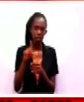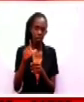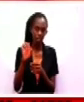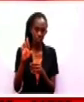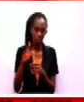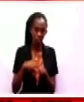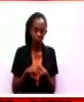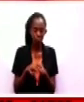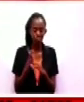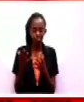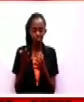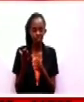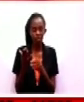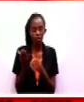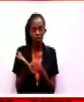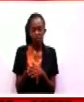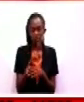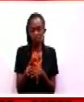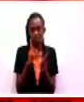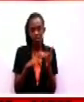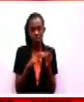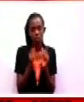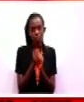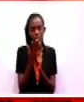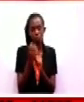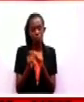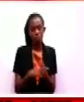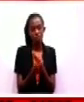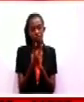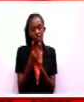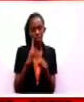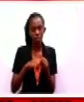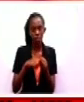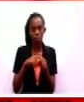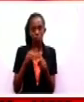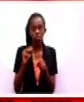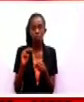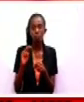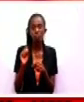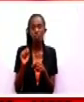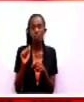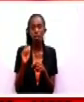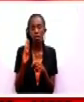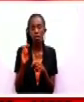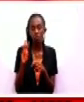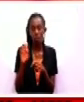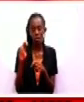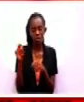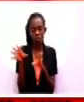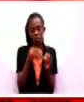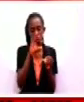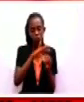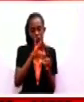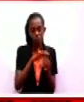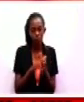tuta angalia hio tare 15 disa wakatipu chane na hilo